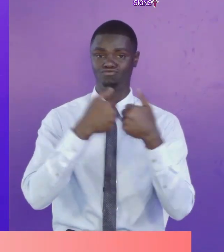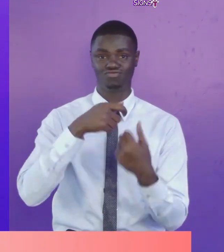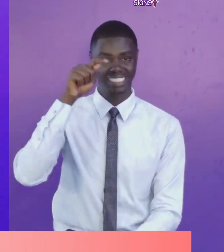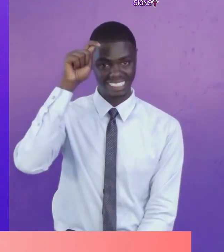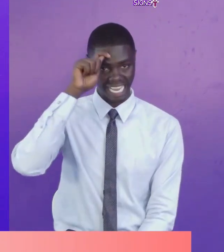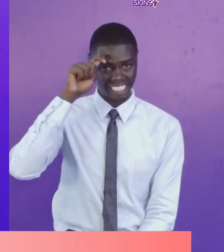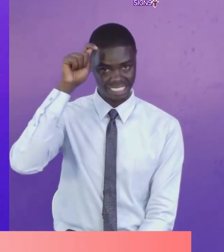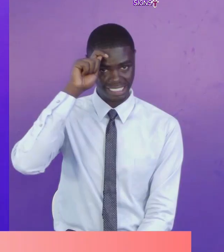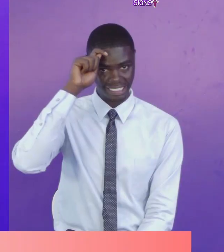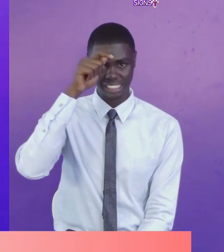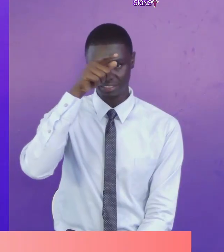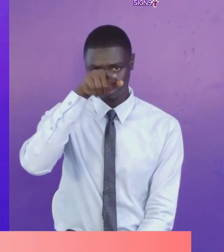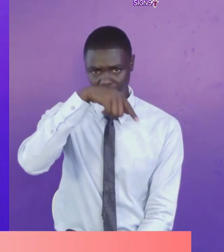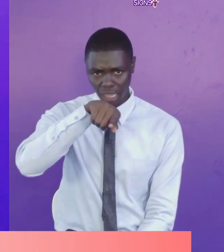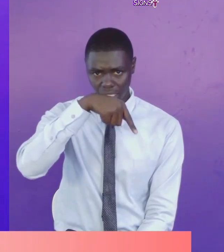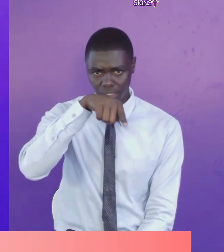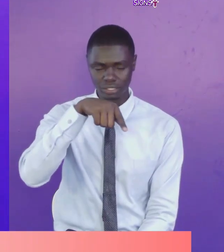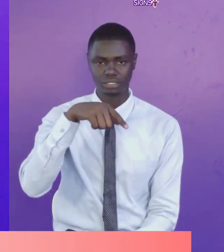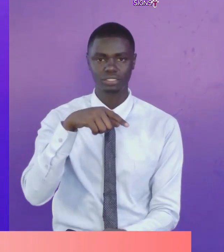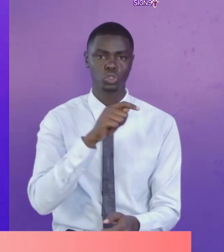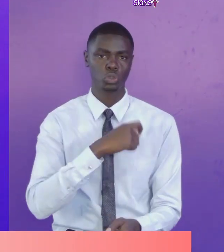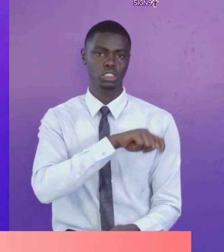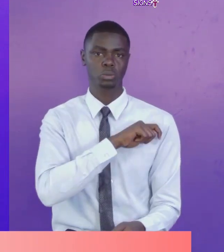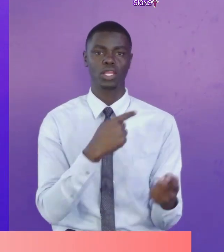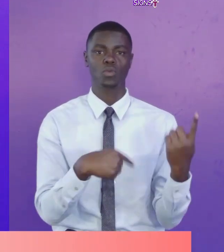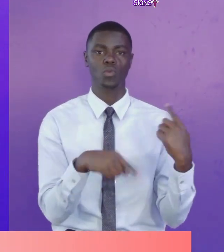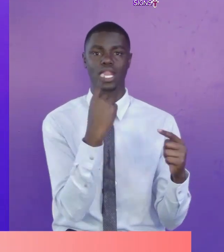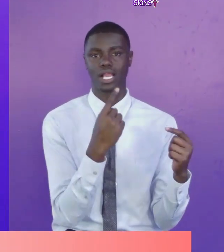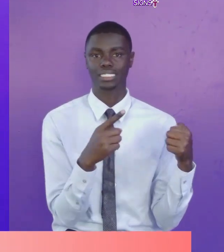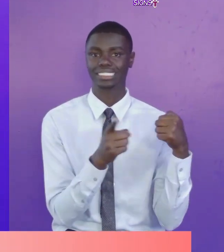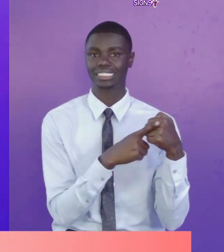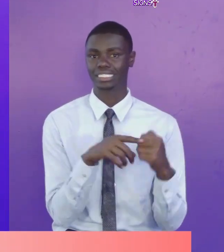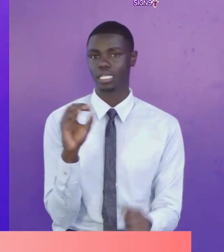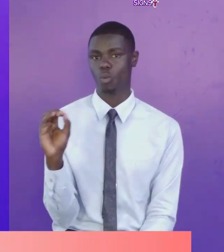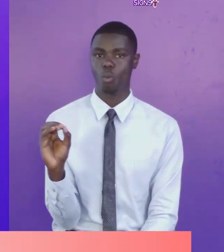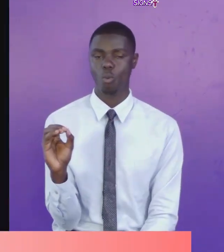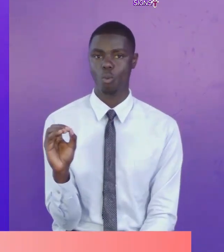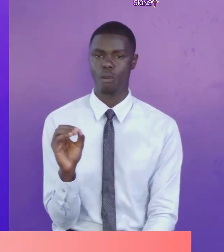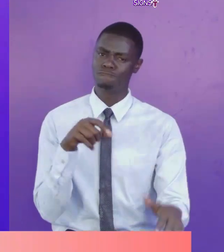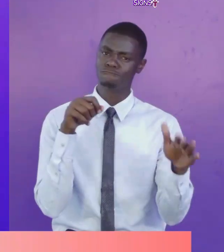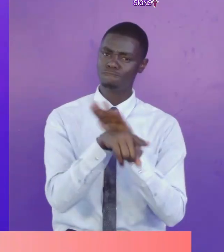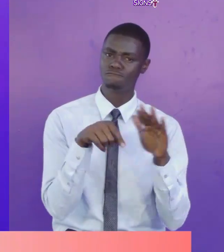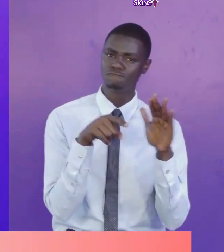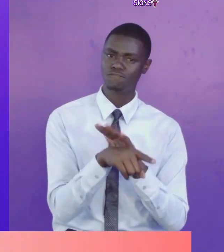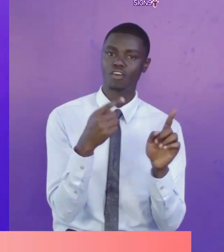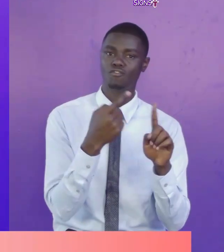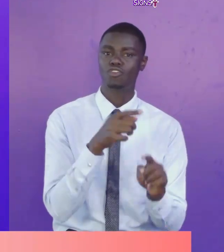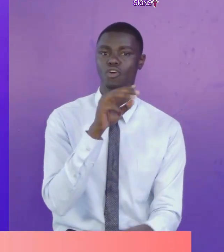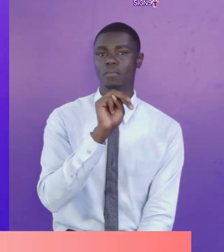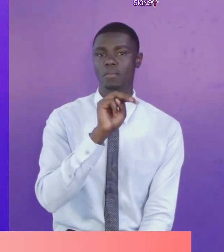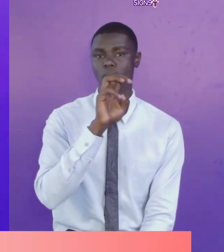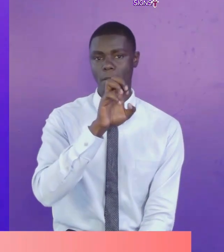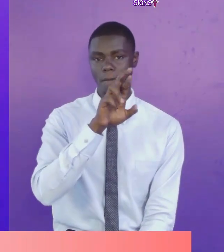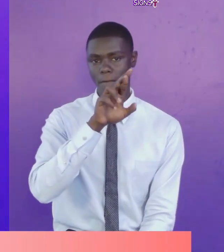ended with Spain winning 6-0. Goals from Mikel Merino, a